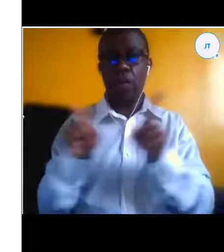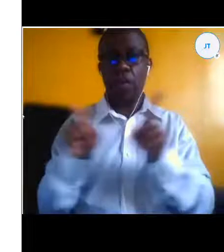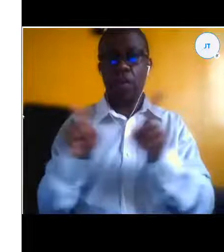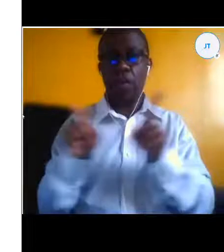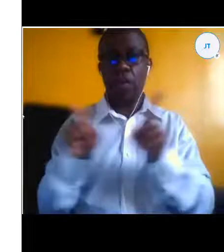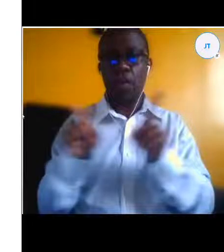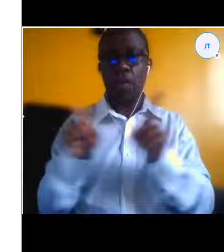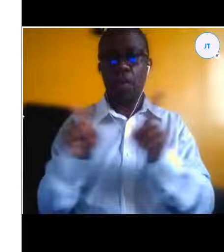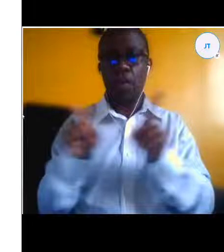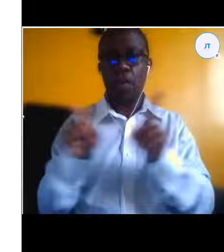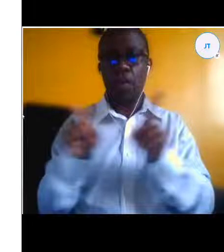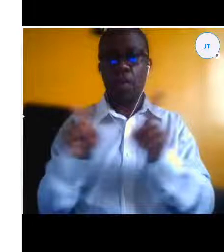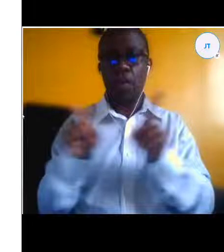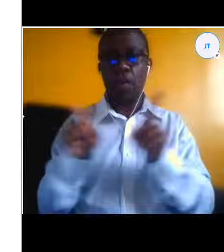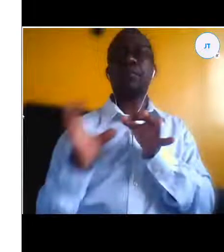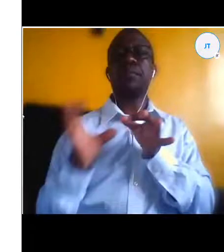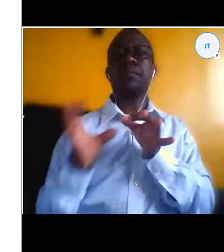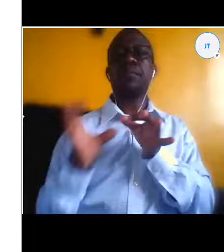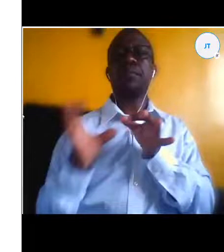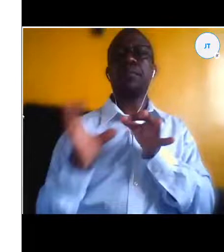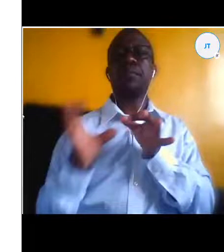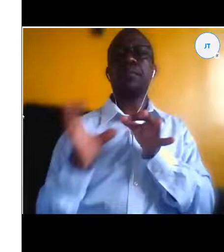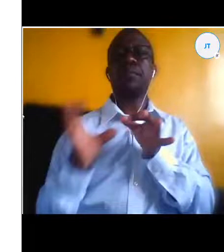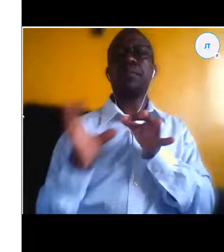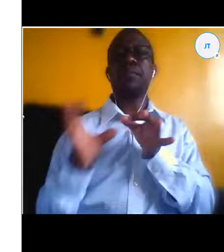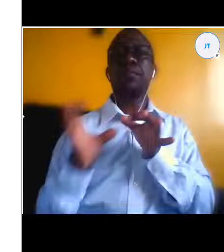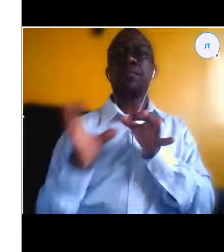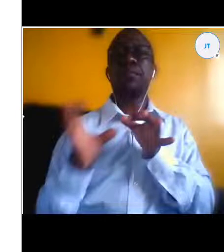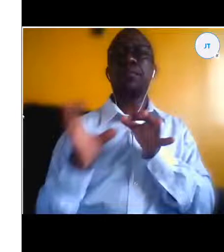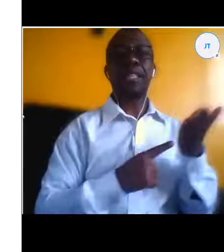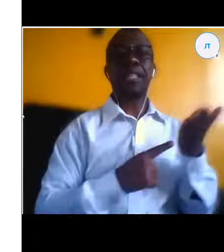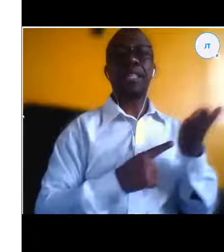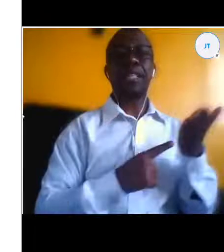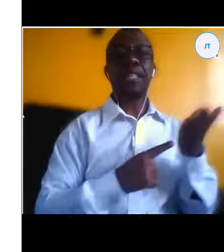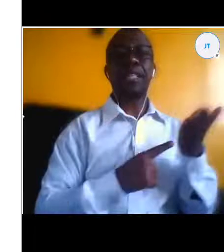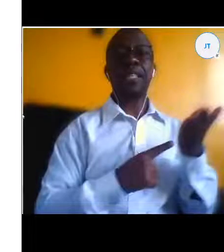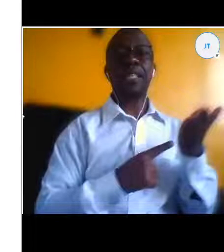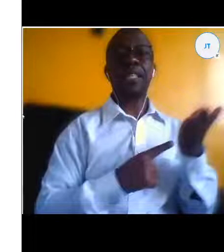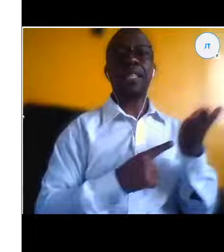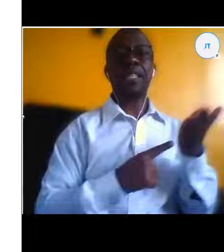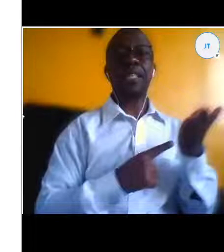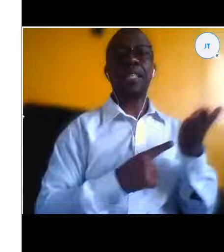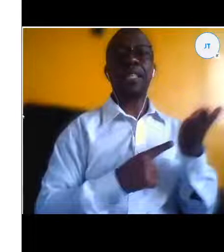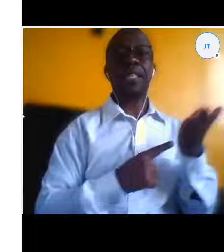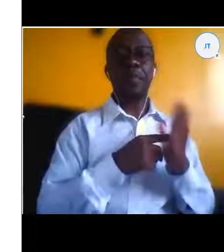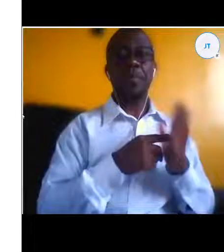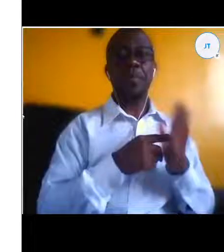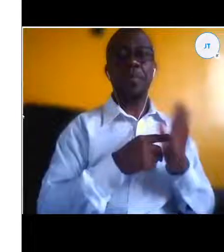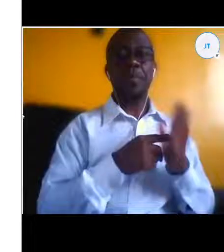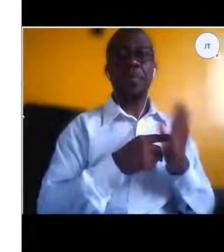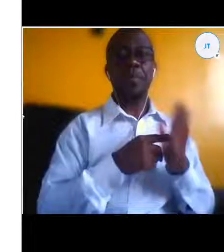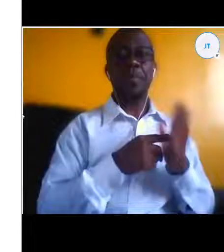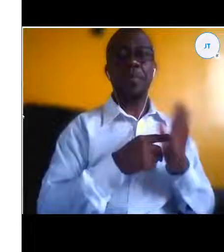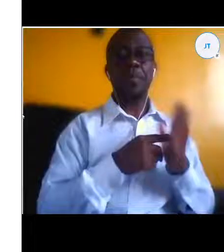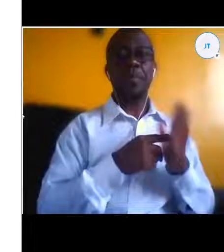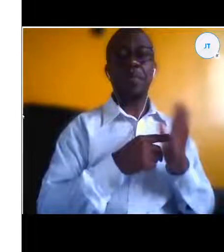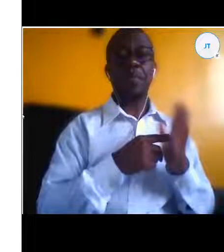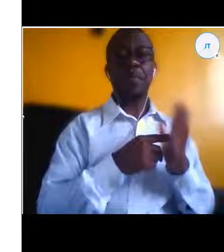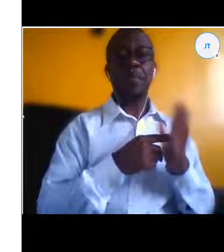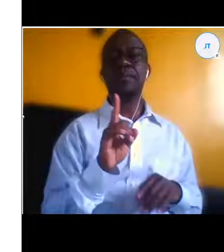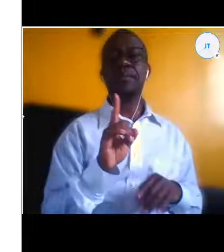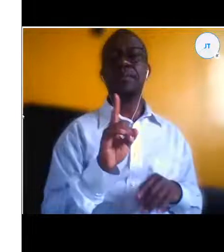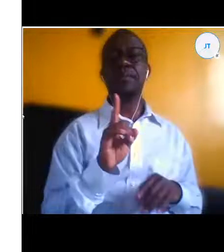because technology, unfortunately, it's not just us. We don't have control over it. It's also about